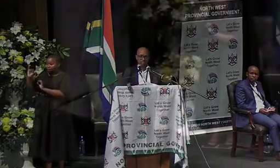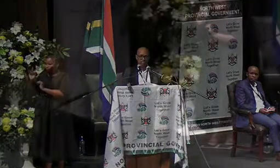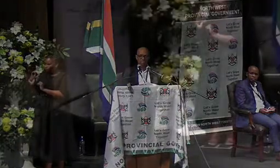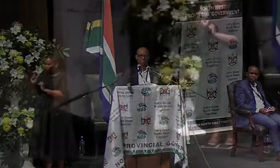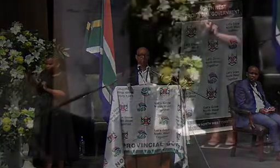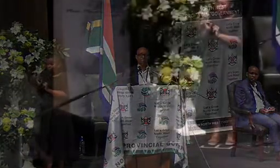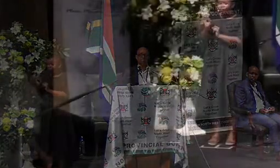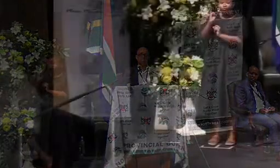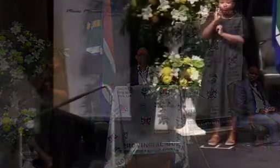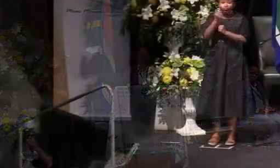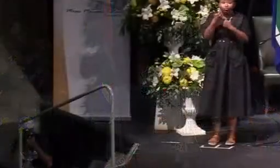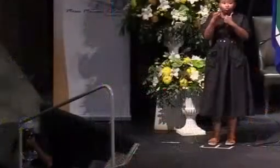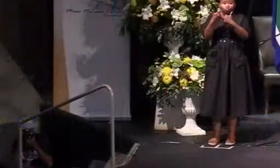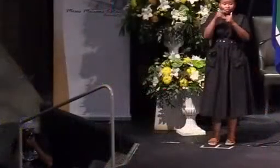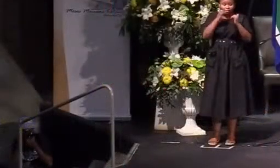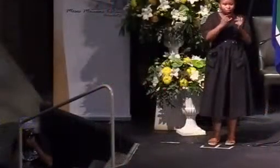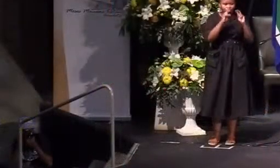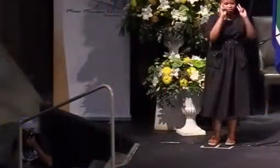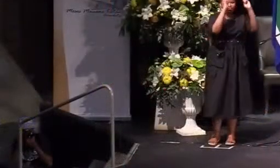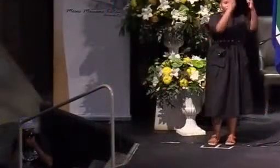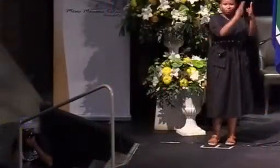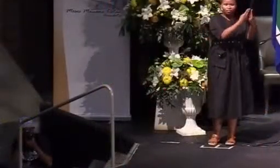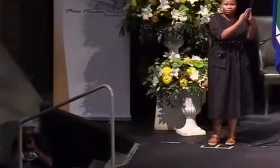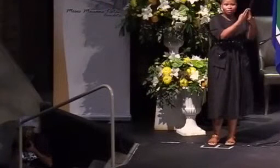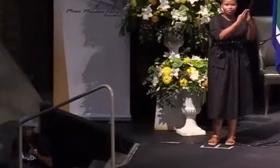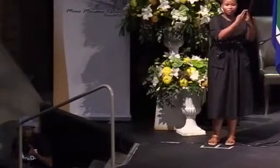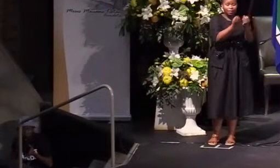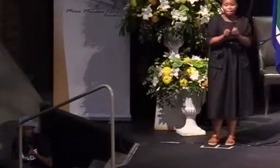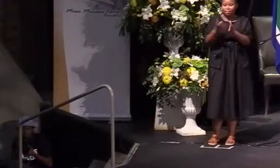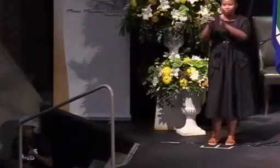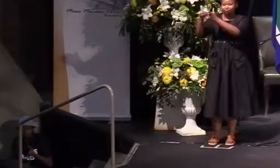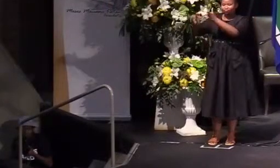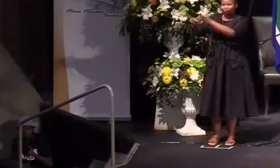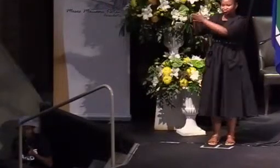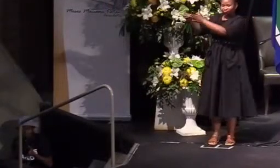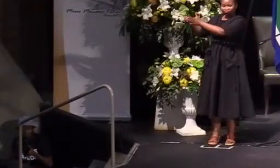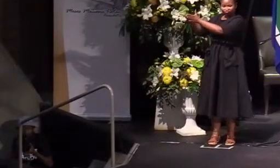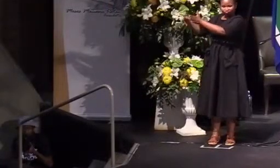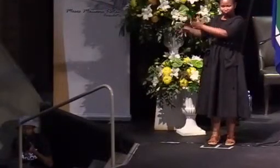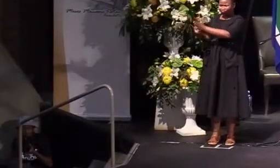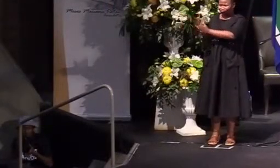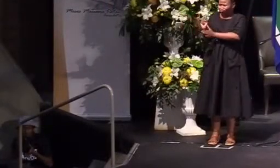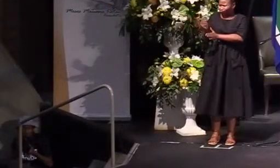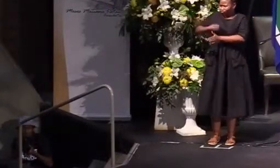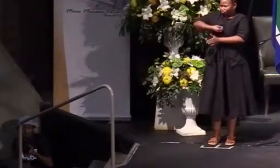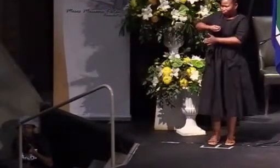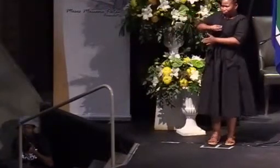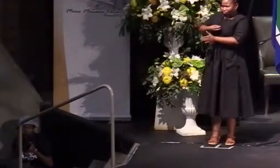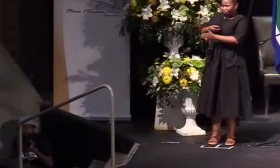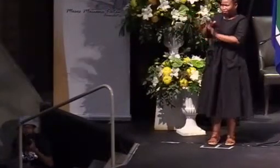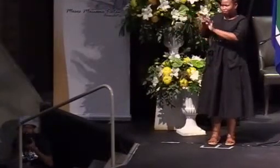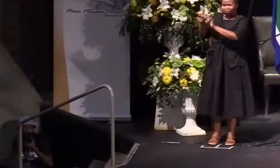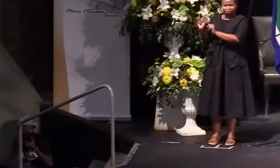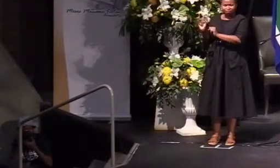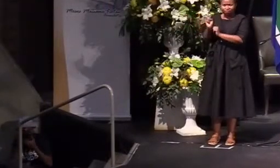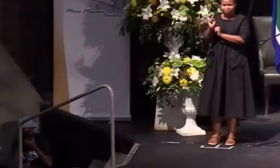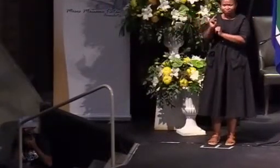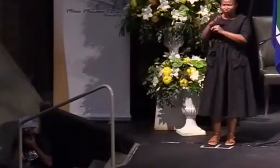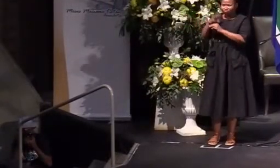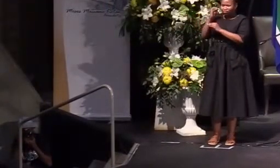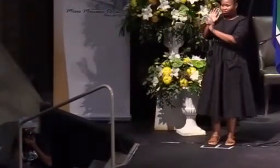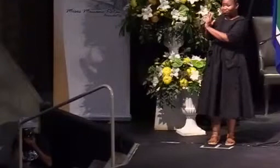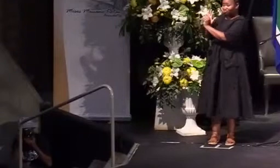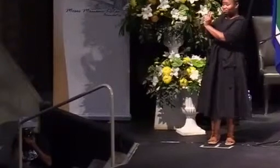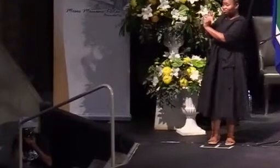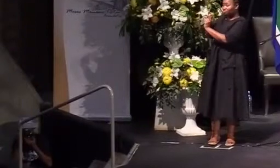good right now we are in a university where there's a lot of young people who could you know be harnessing this information